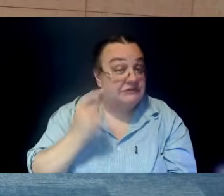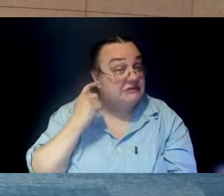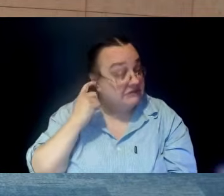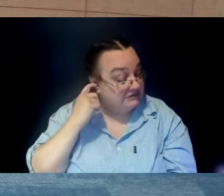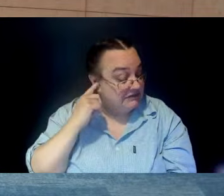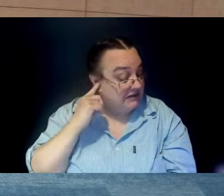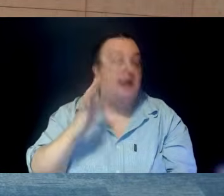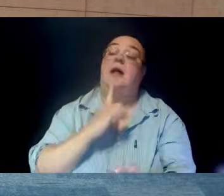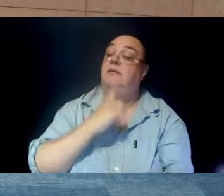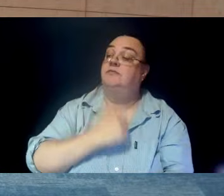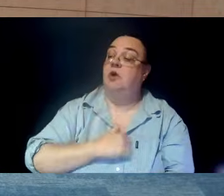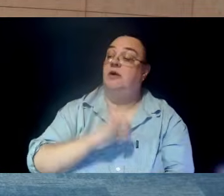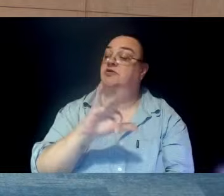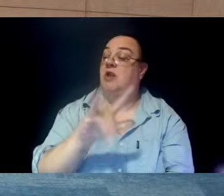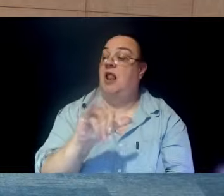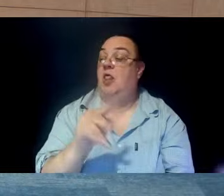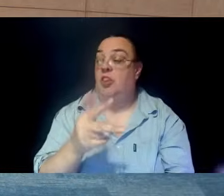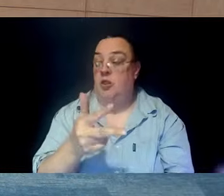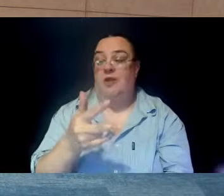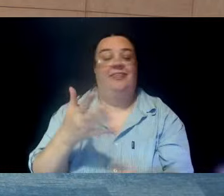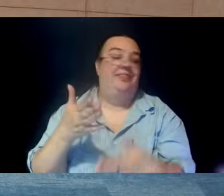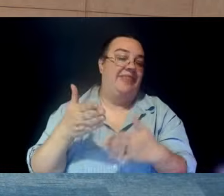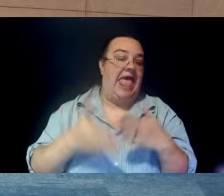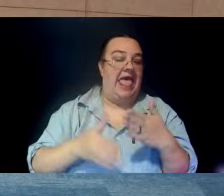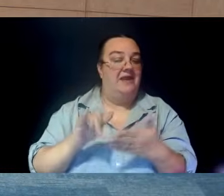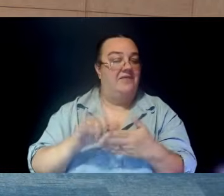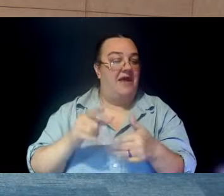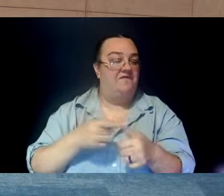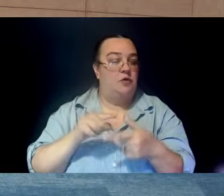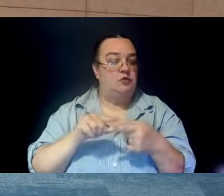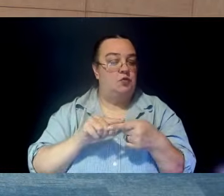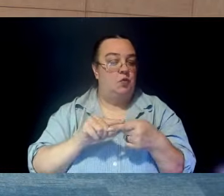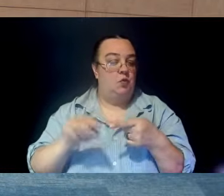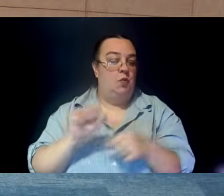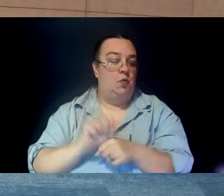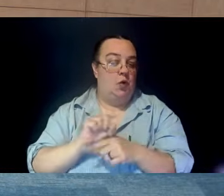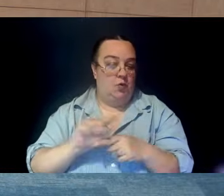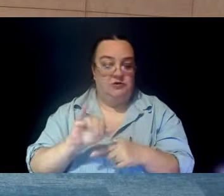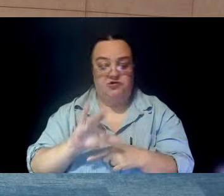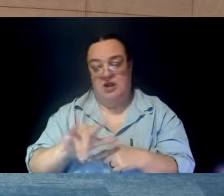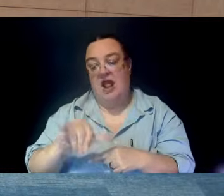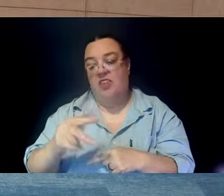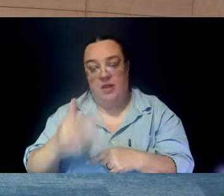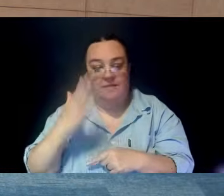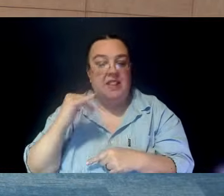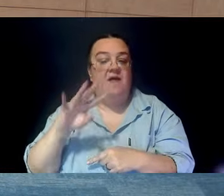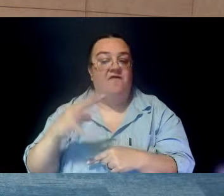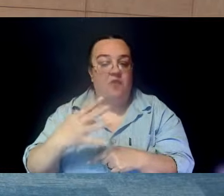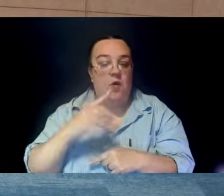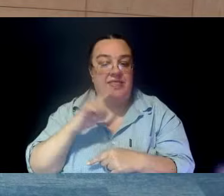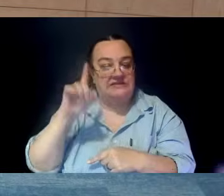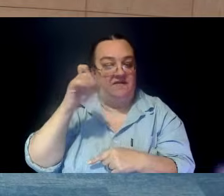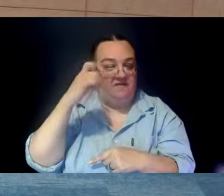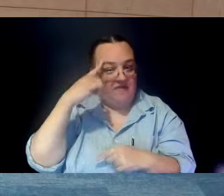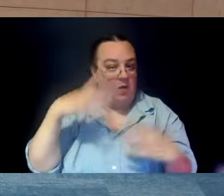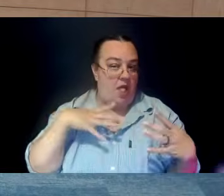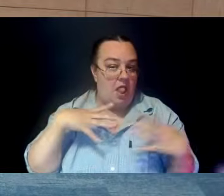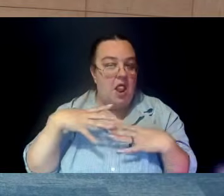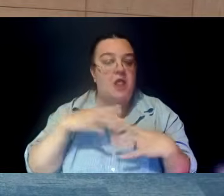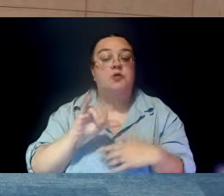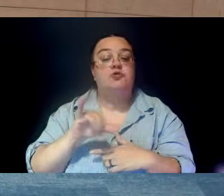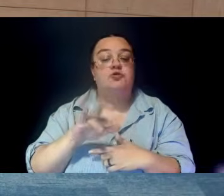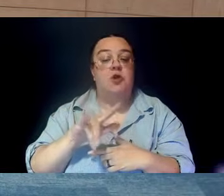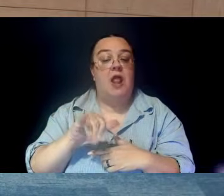I'm sorry, 3rd. The end of that first work week, July 3rd, because the 4th is a federal holiday. The July 3rd will be